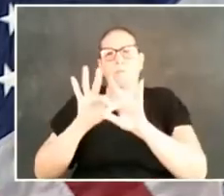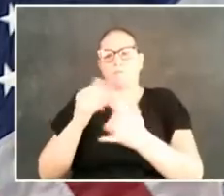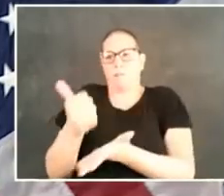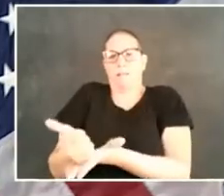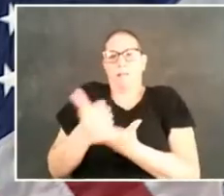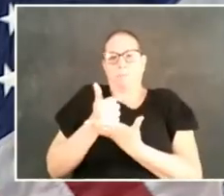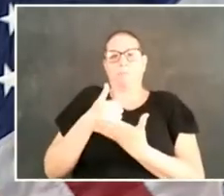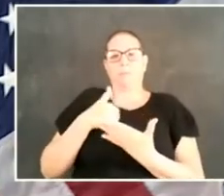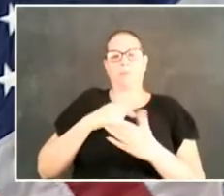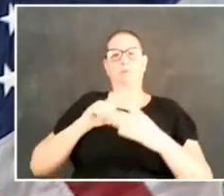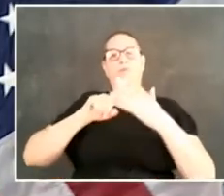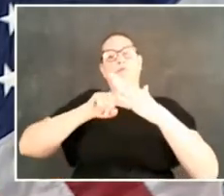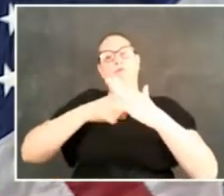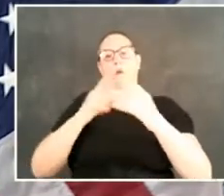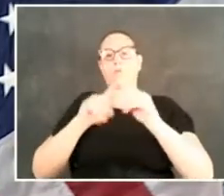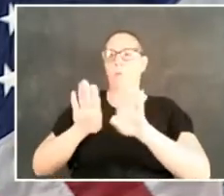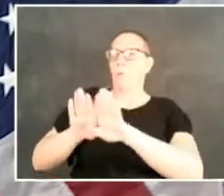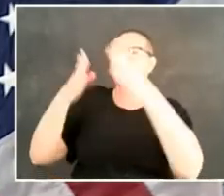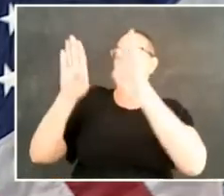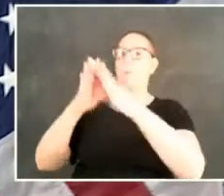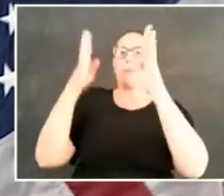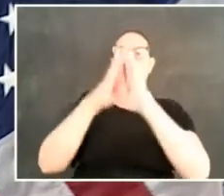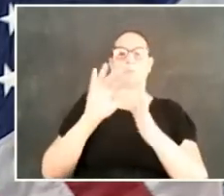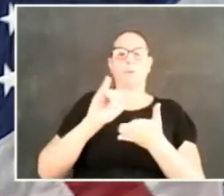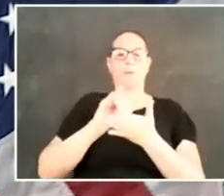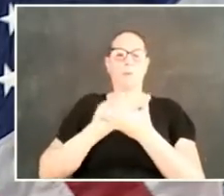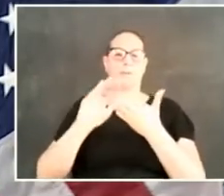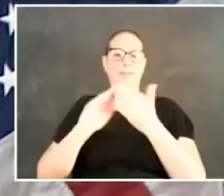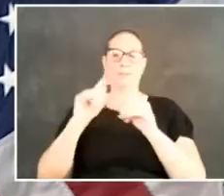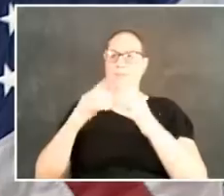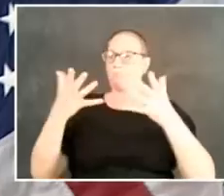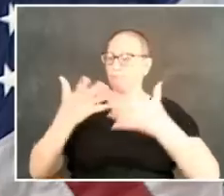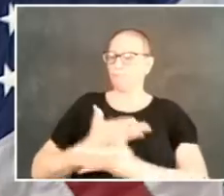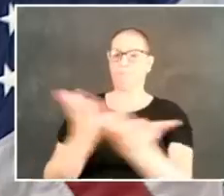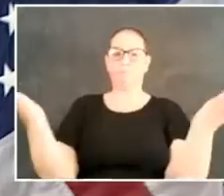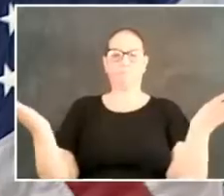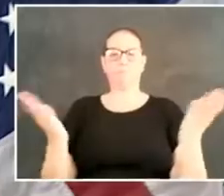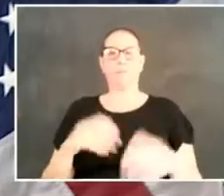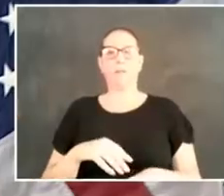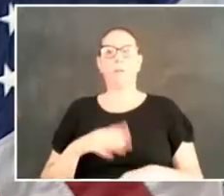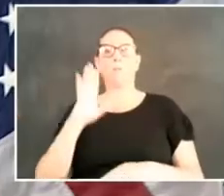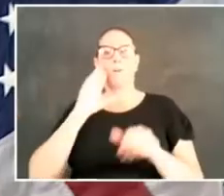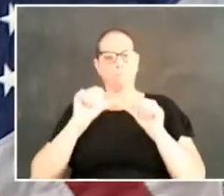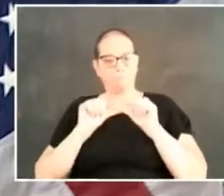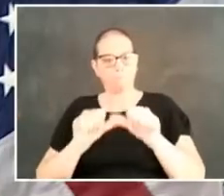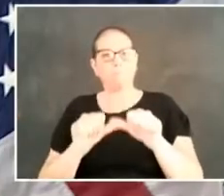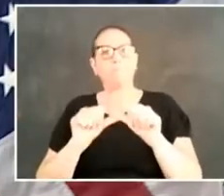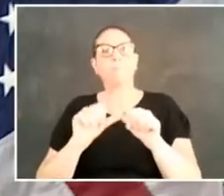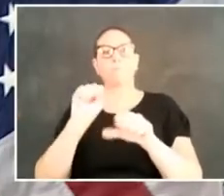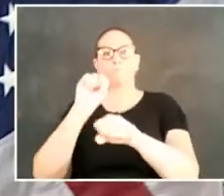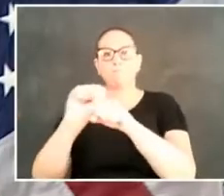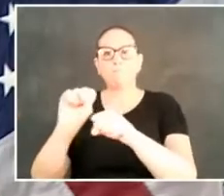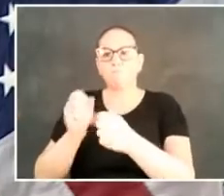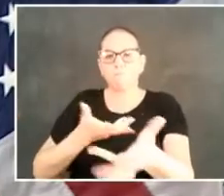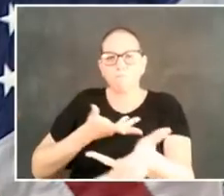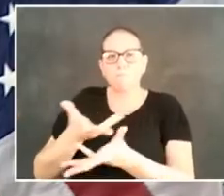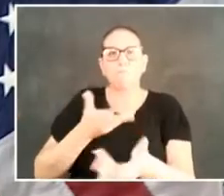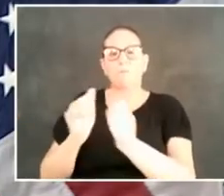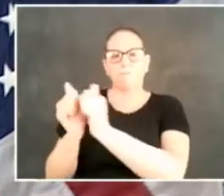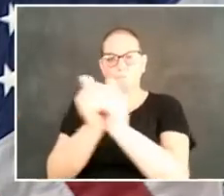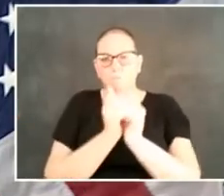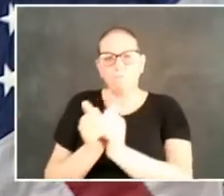going forward as we have so many decisions to make, and we want that input, we want the ideas, we want to test different things and see what they think about